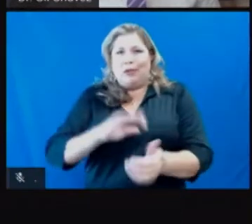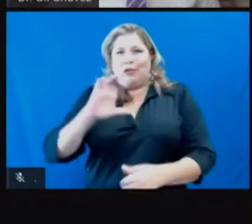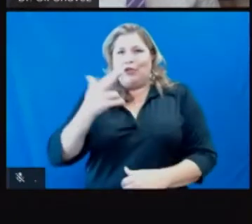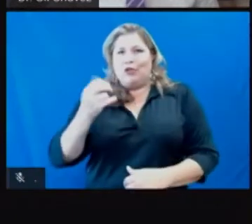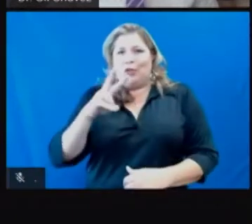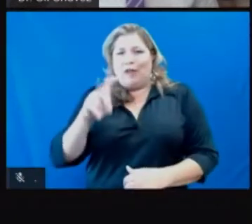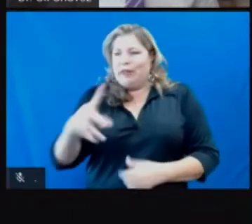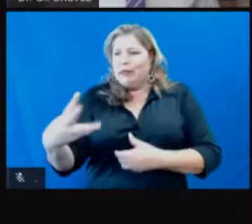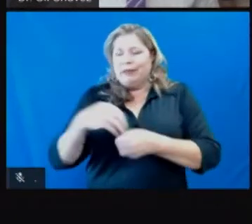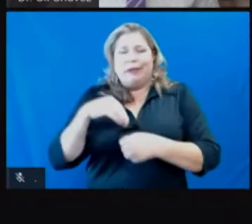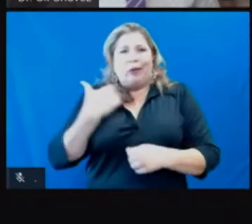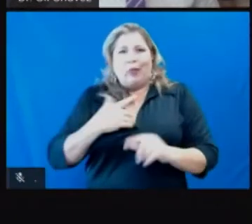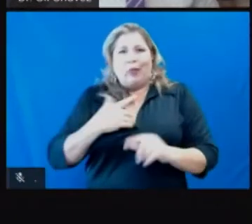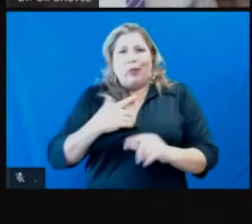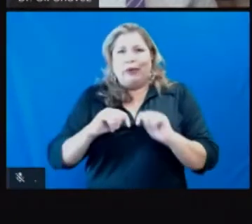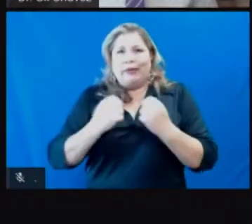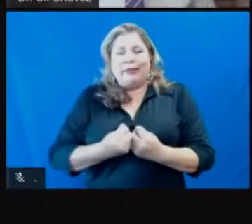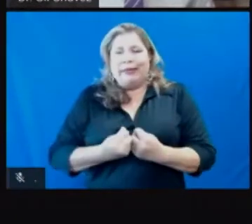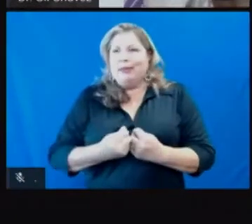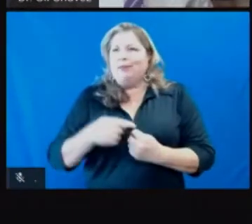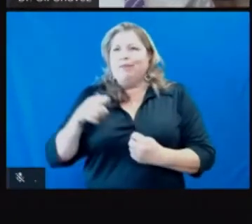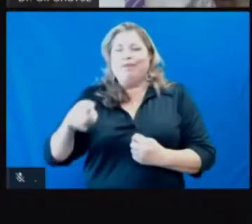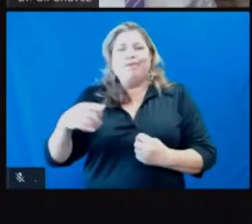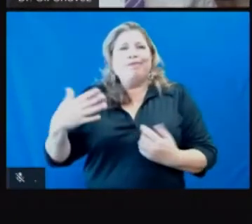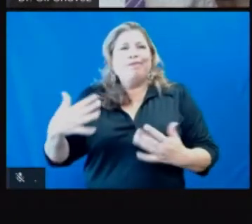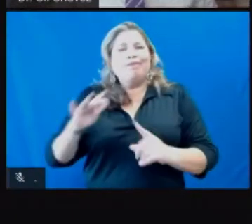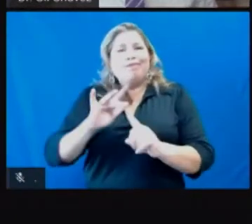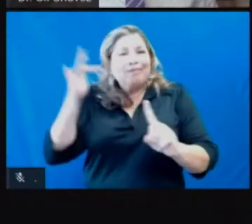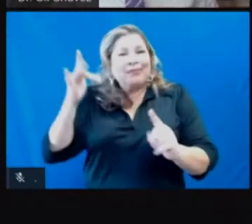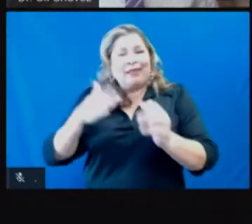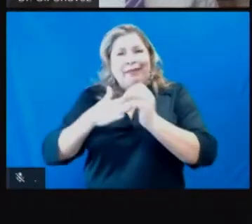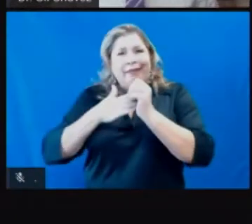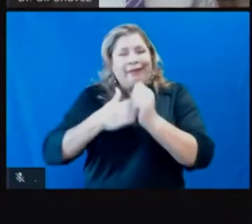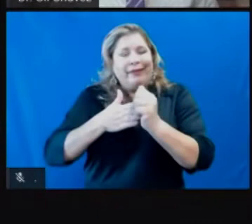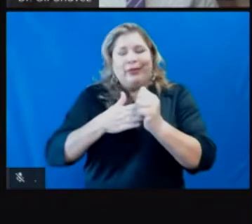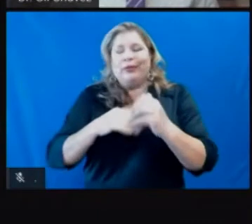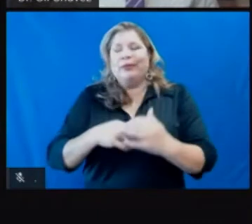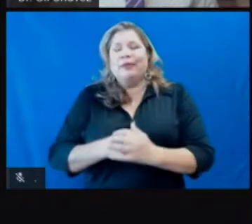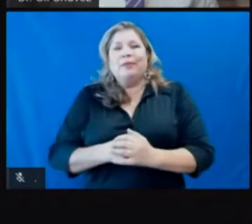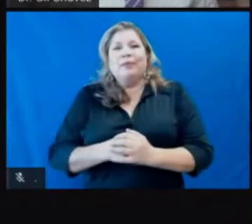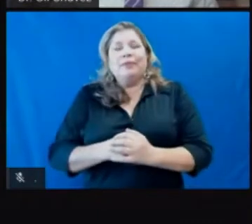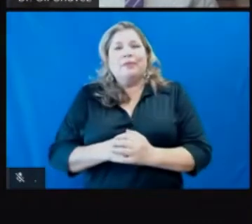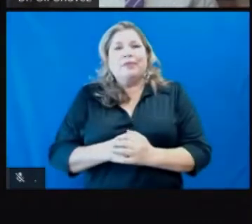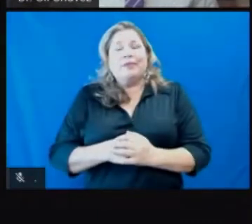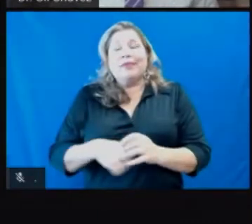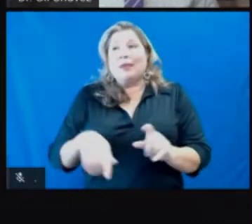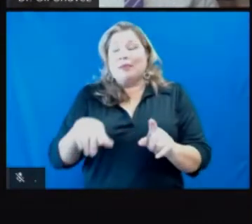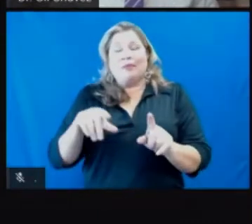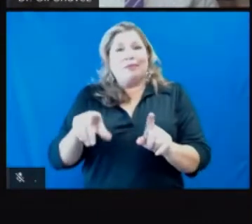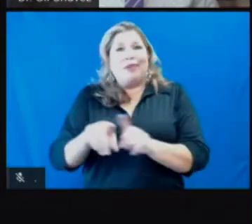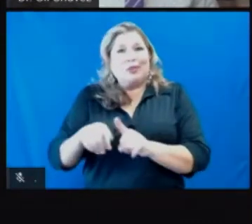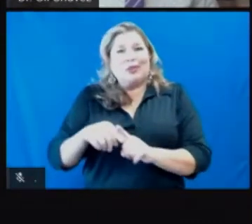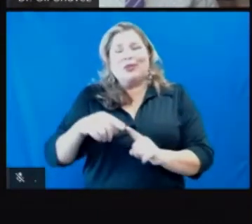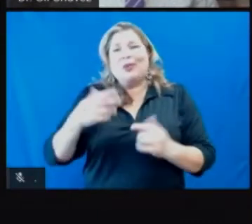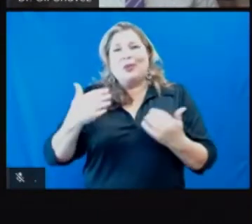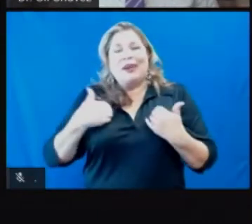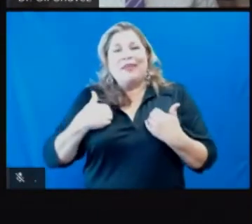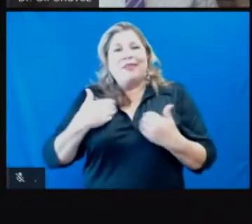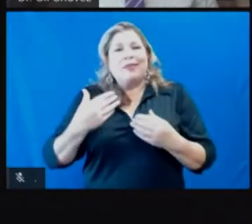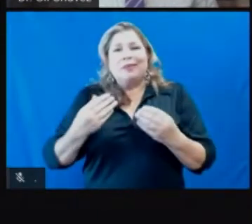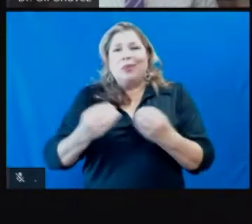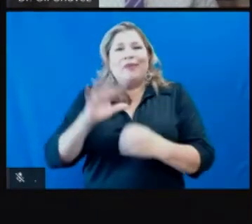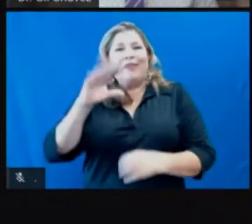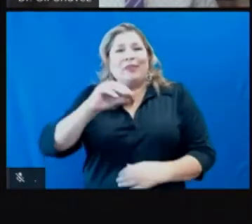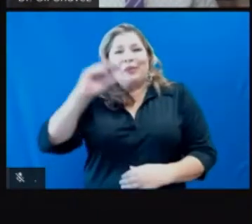his leadership here with nearly half of Californians, our Latino brothers and sisters across the state,